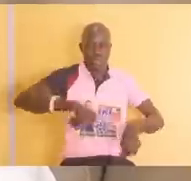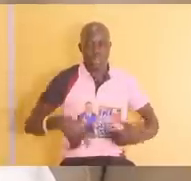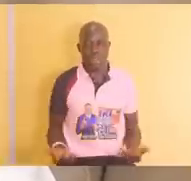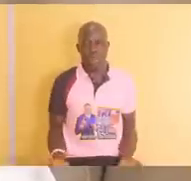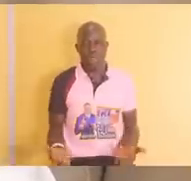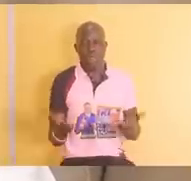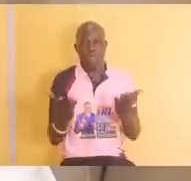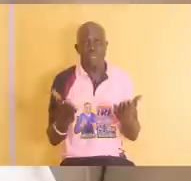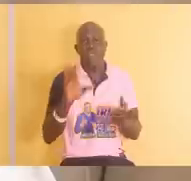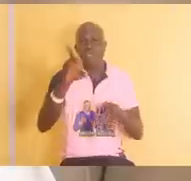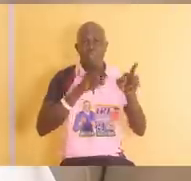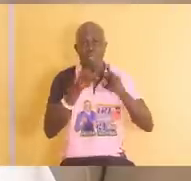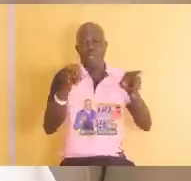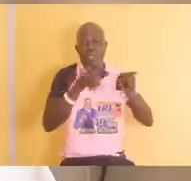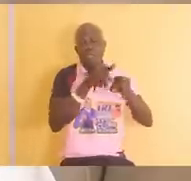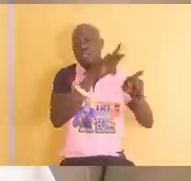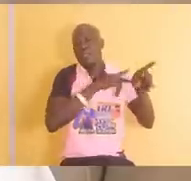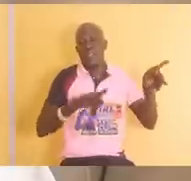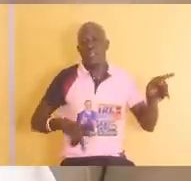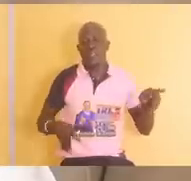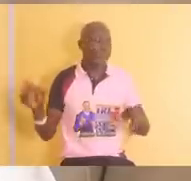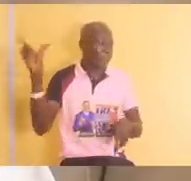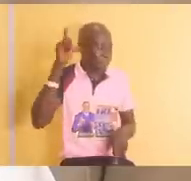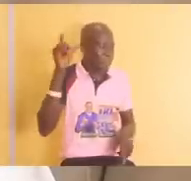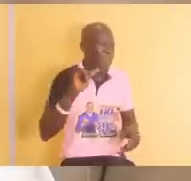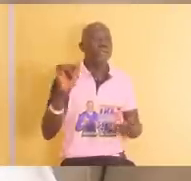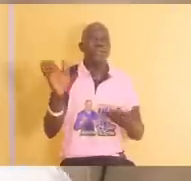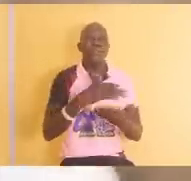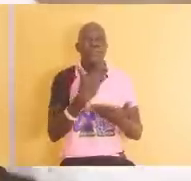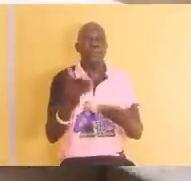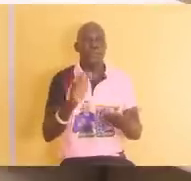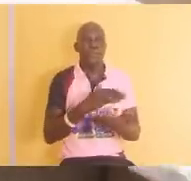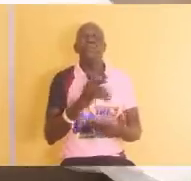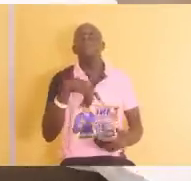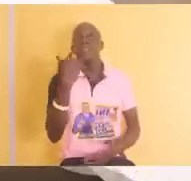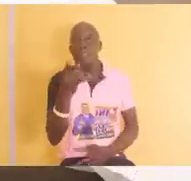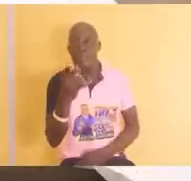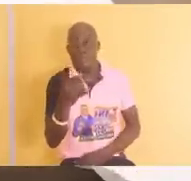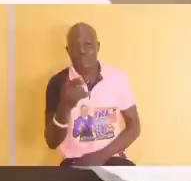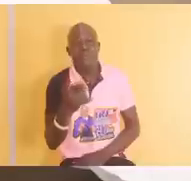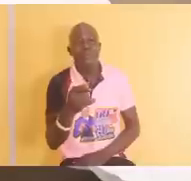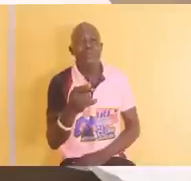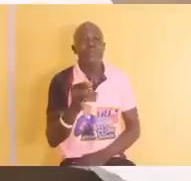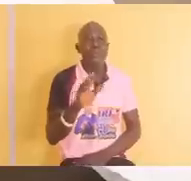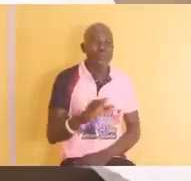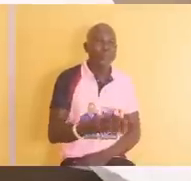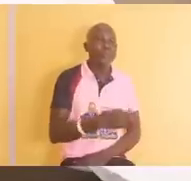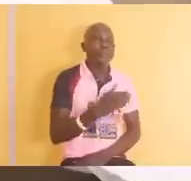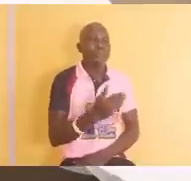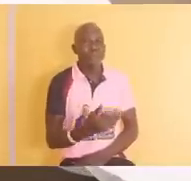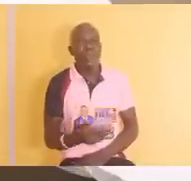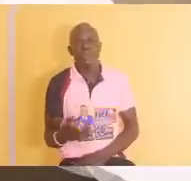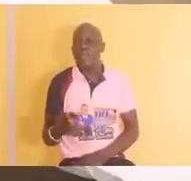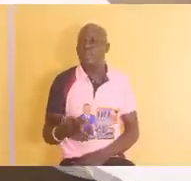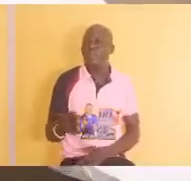adide amen wa de se bi omo amen bo ko re fe nikan so we aye sim be